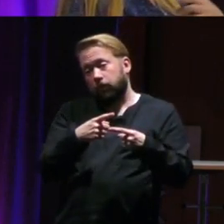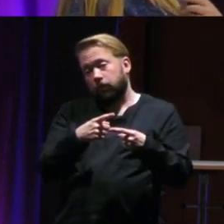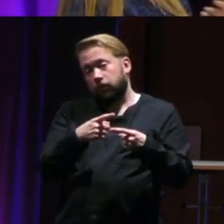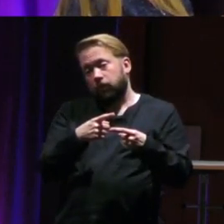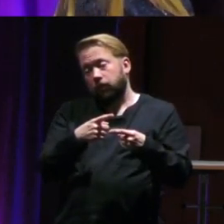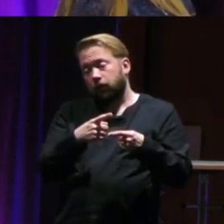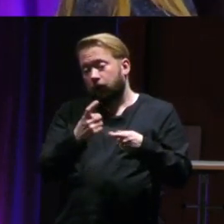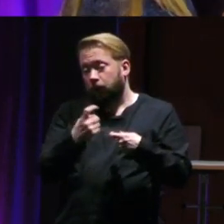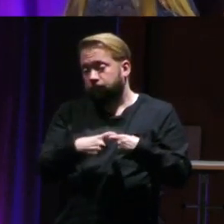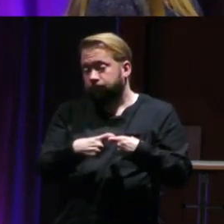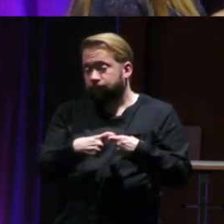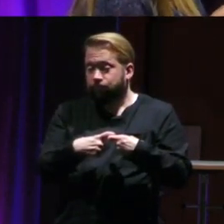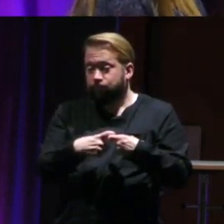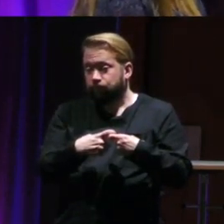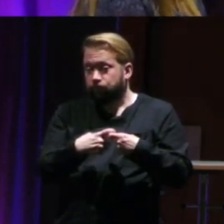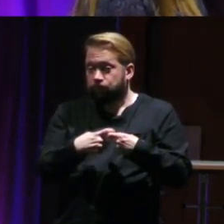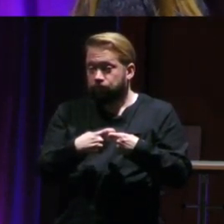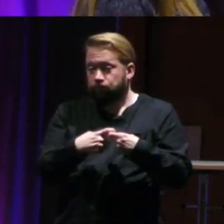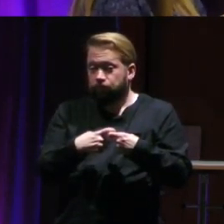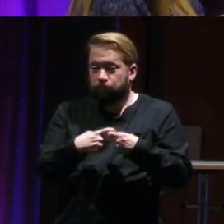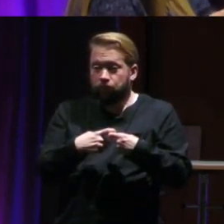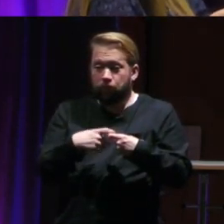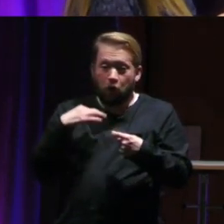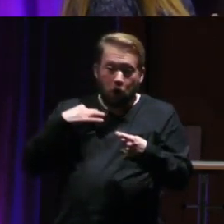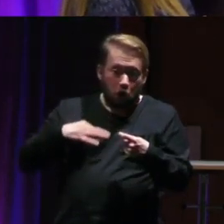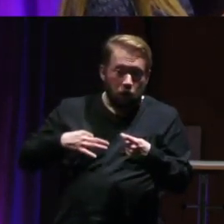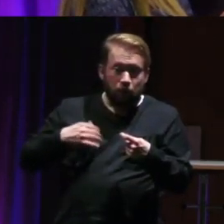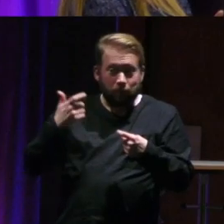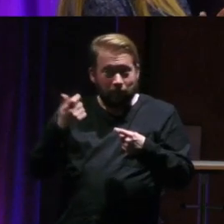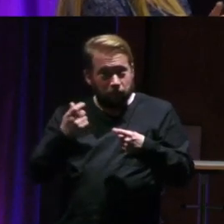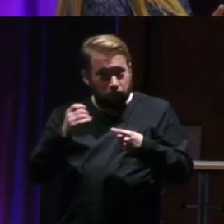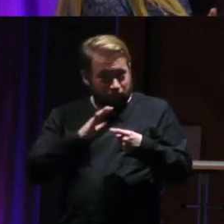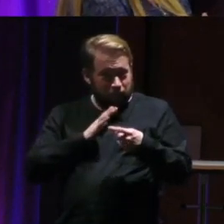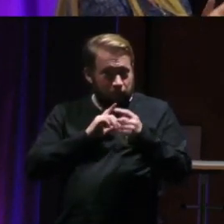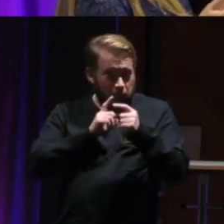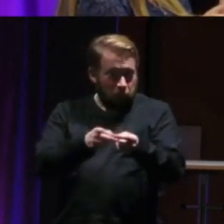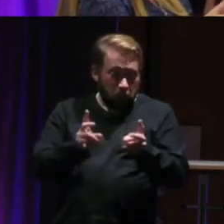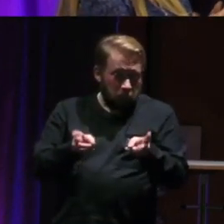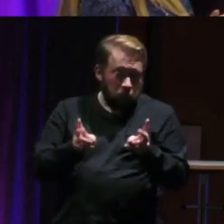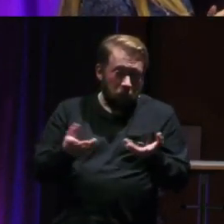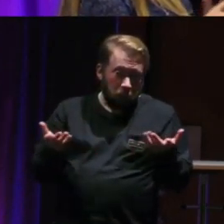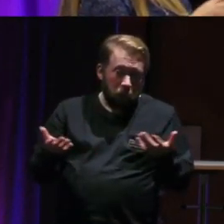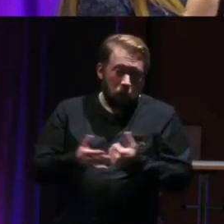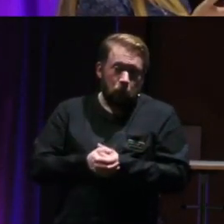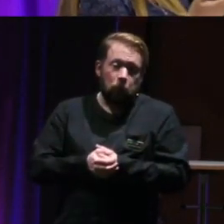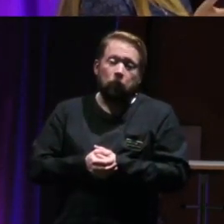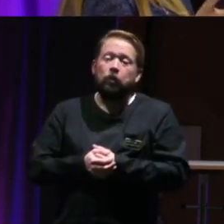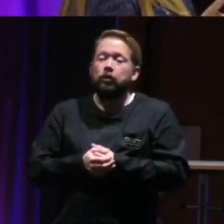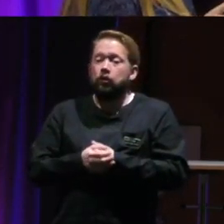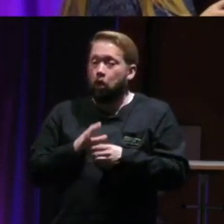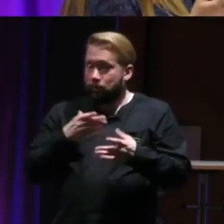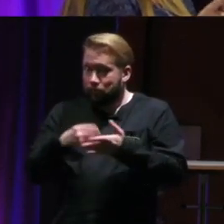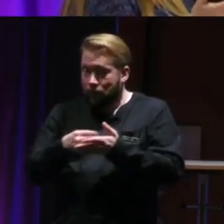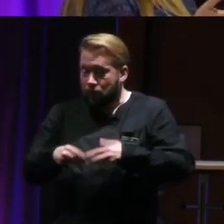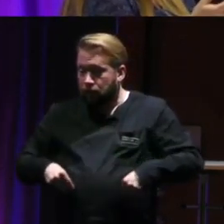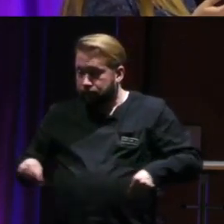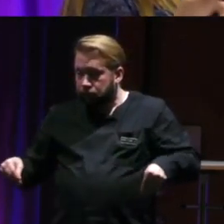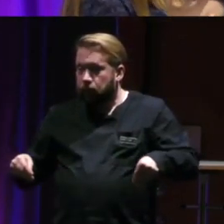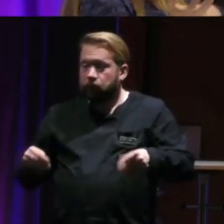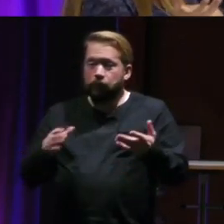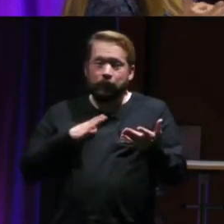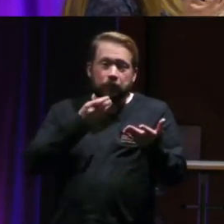your sort of salaries or to your pension and things like you mentioned it before. Very when you don't have enough money to buy food or things